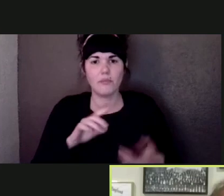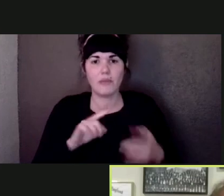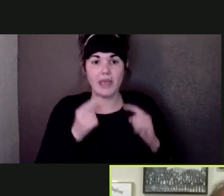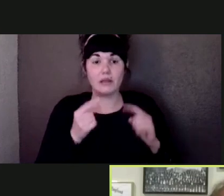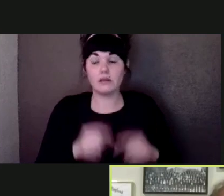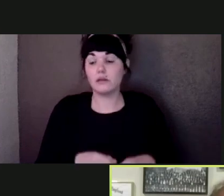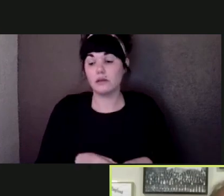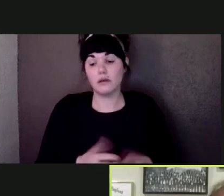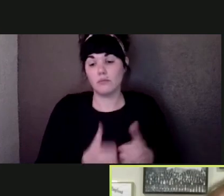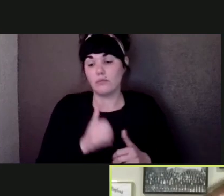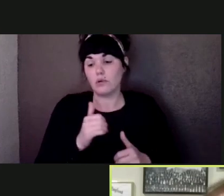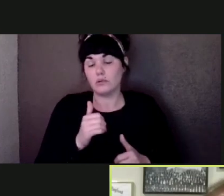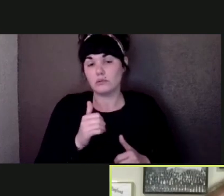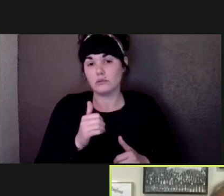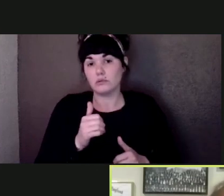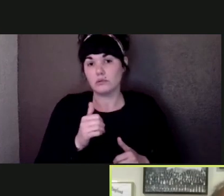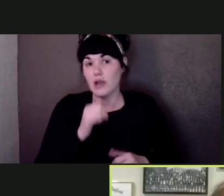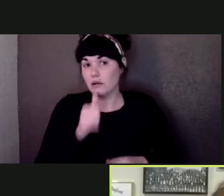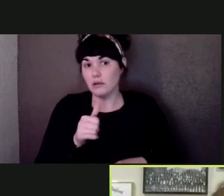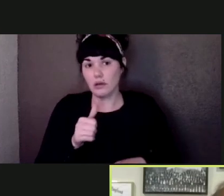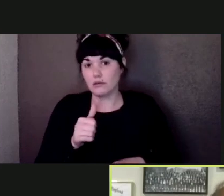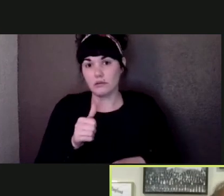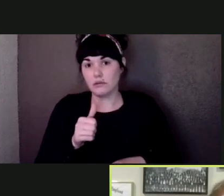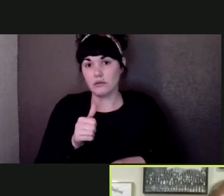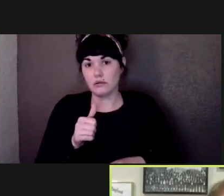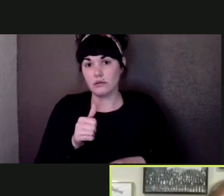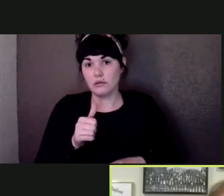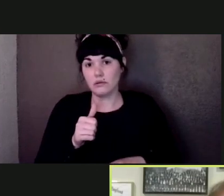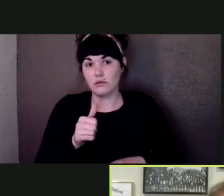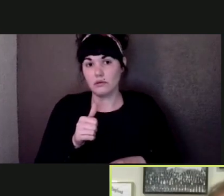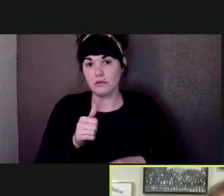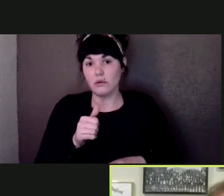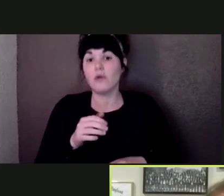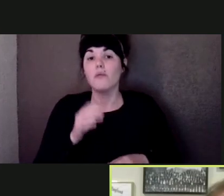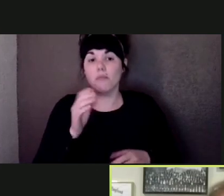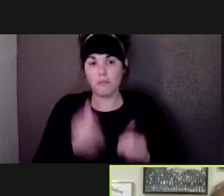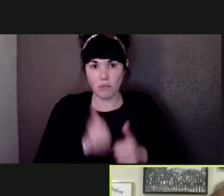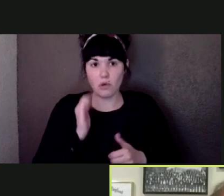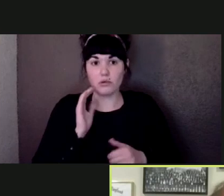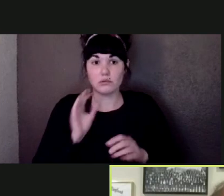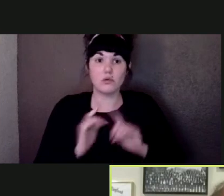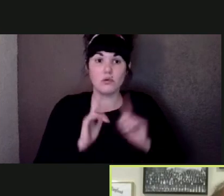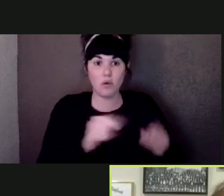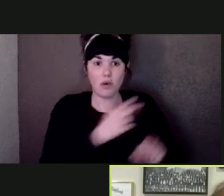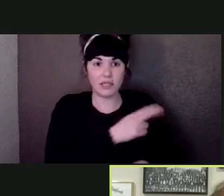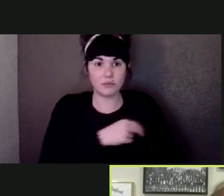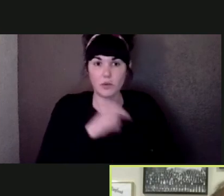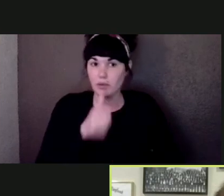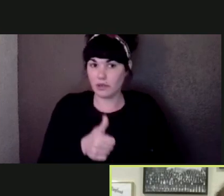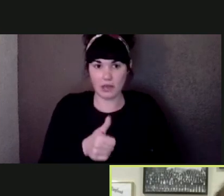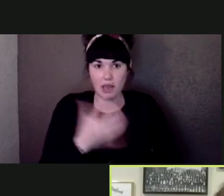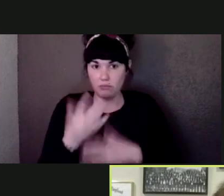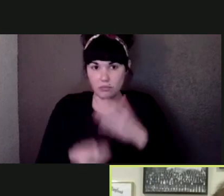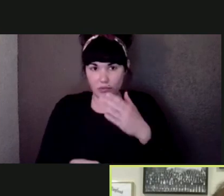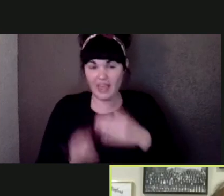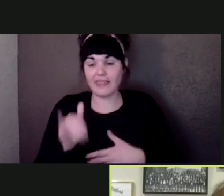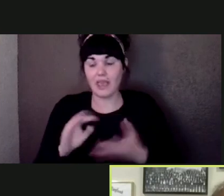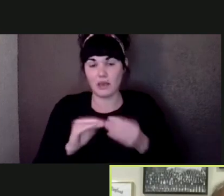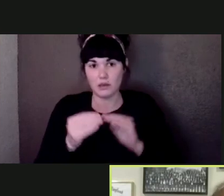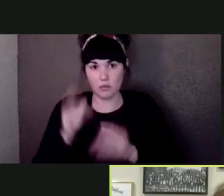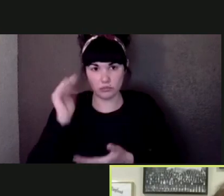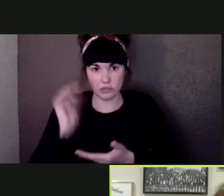definitely the, uh, the death rate, mortality rate has come down significantly. Uh, but the positivity rate has gone up, uh, the past week or